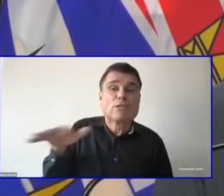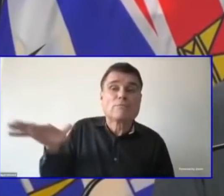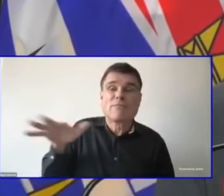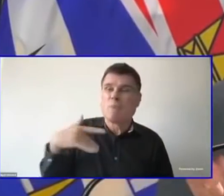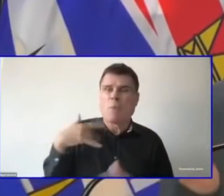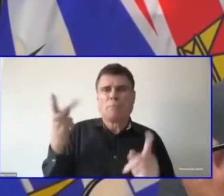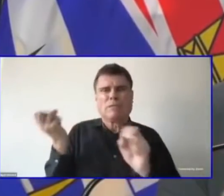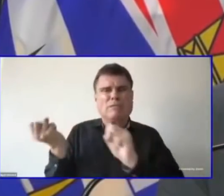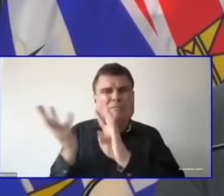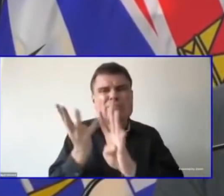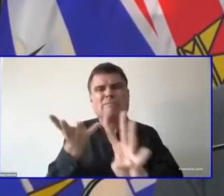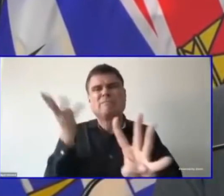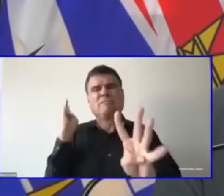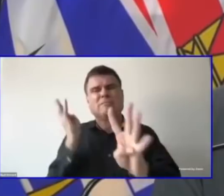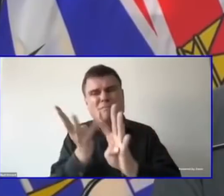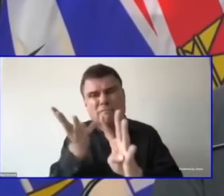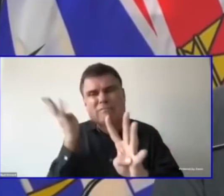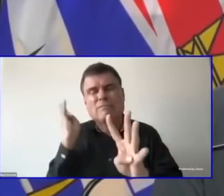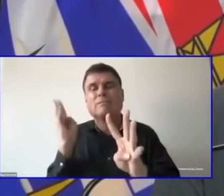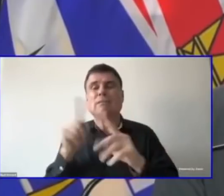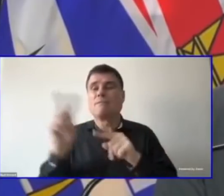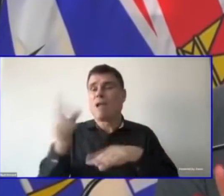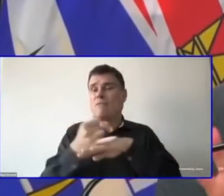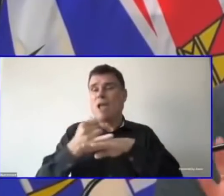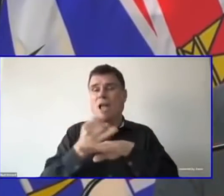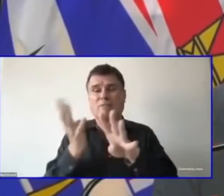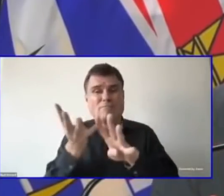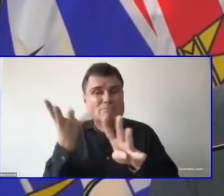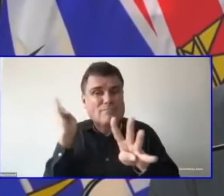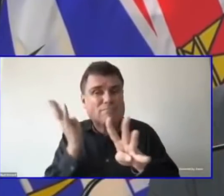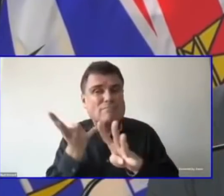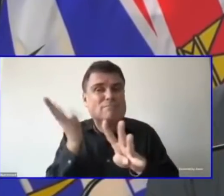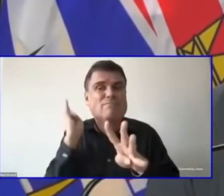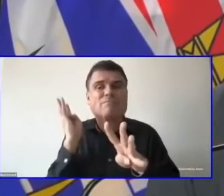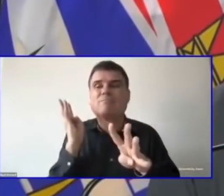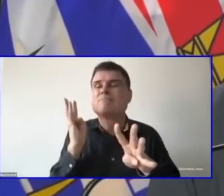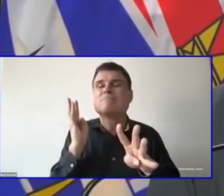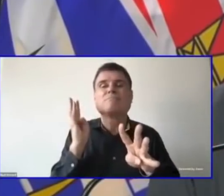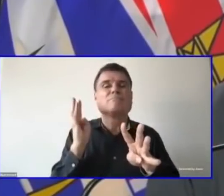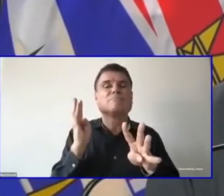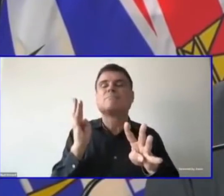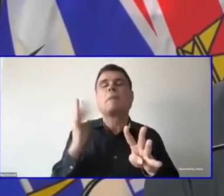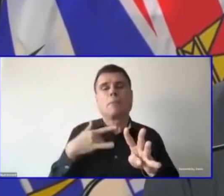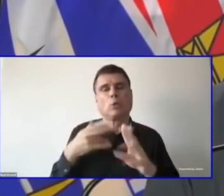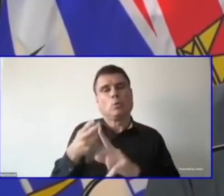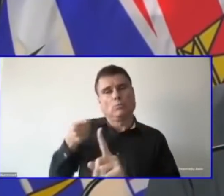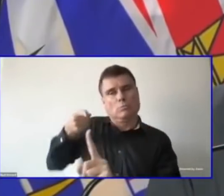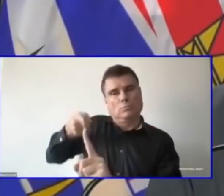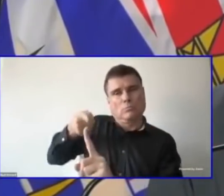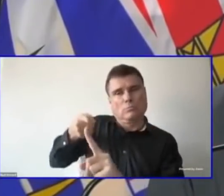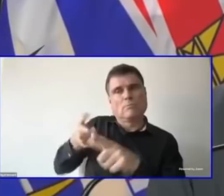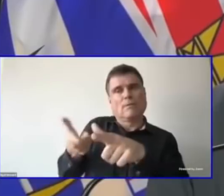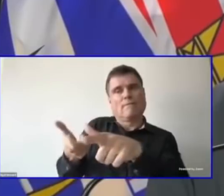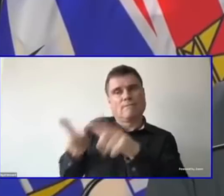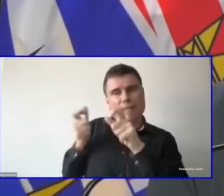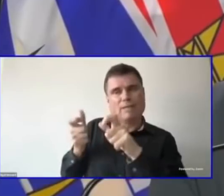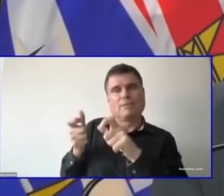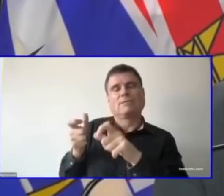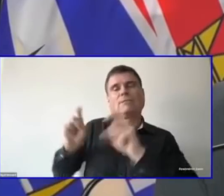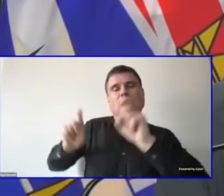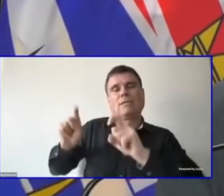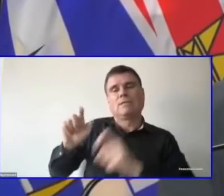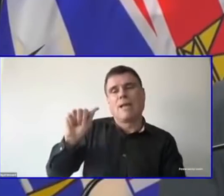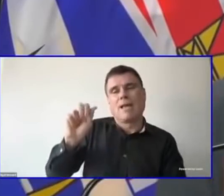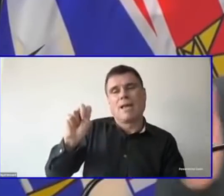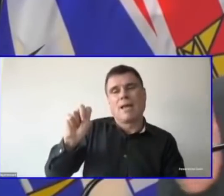long lineups, and here on the island. So we are using the rapid antigen test to supplement PCR testing, and